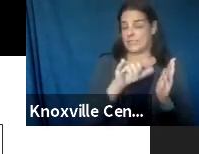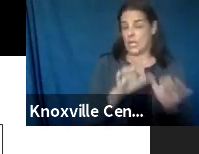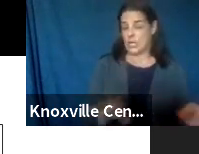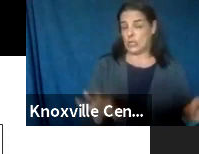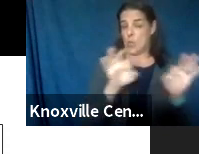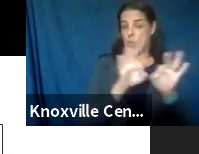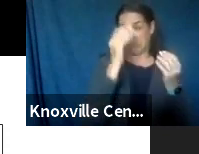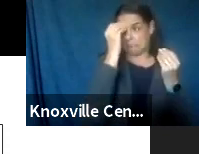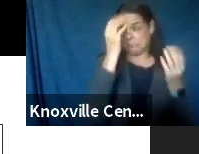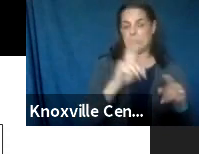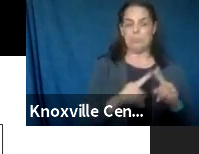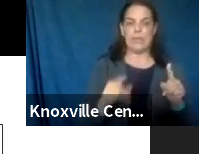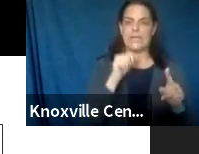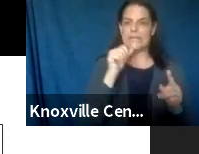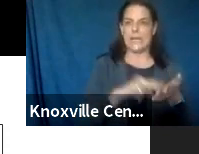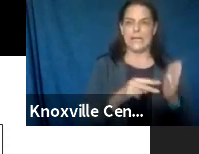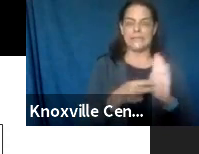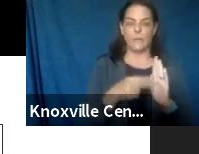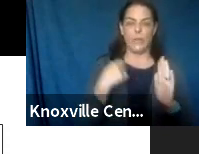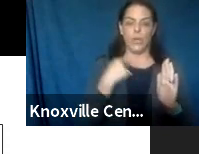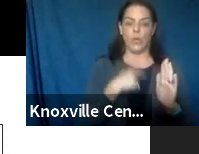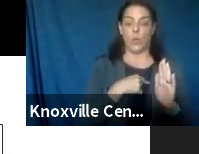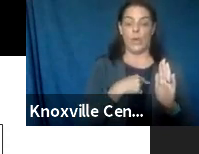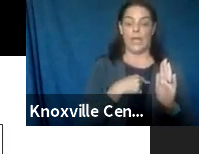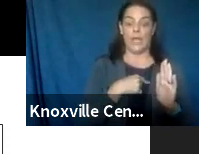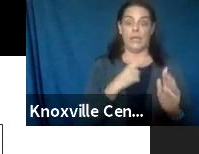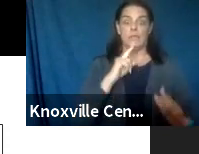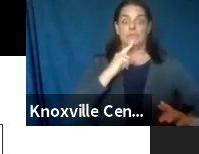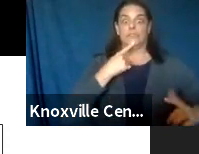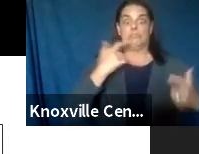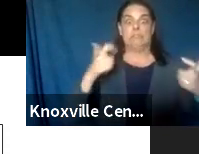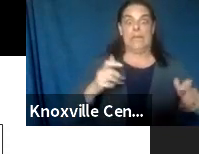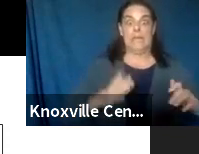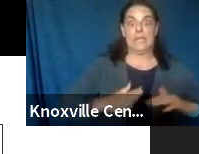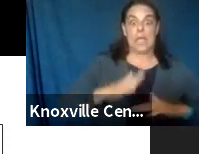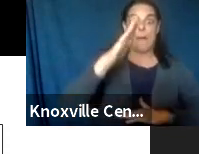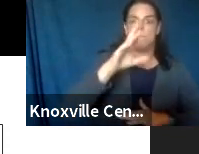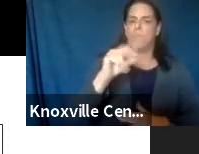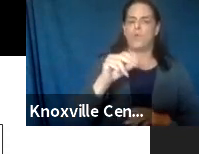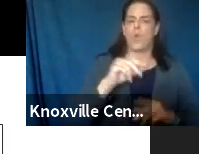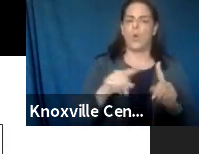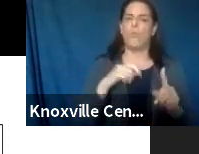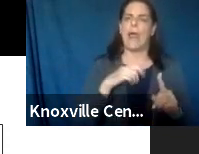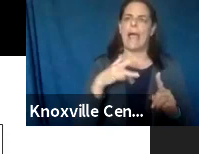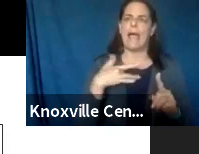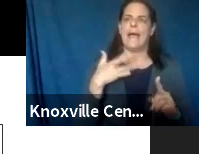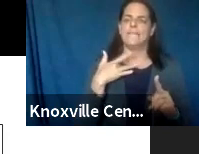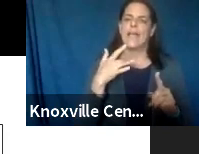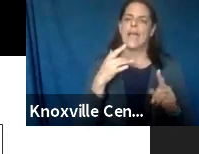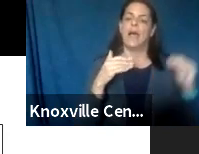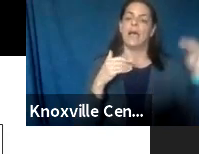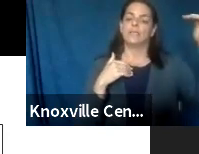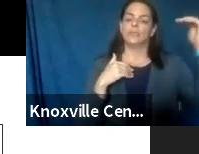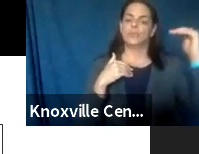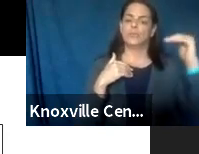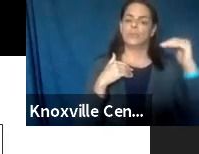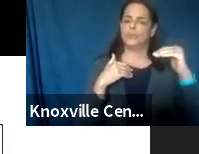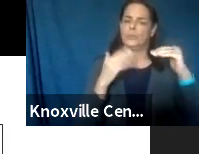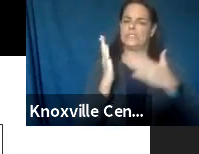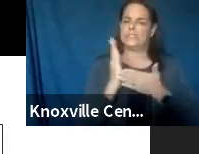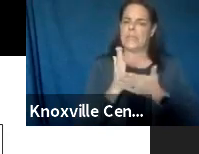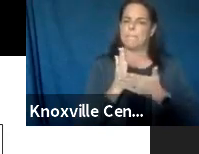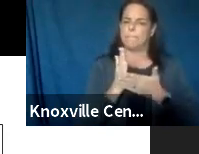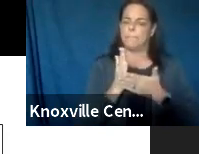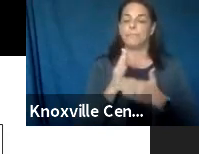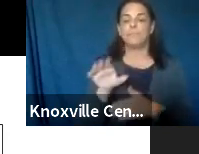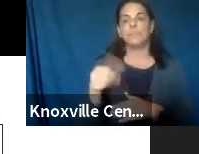but it's not that we've dramatically gone back up, but I think it's very safe to say that the decline appears to have stopped.